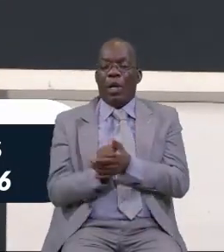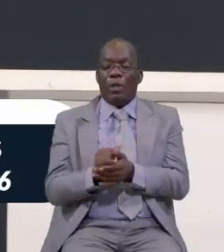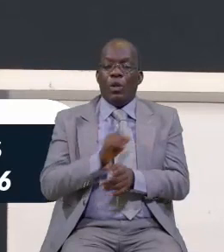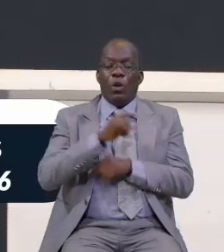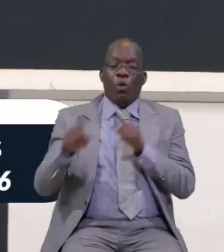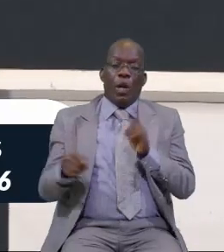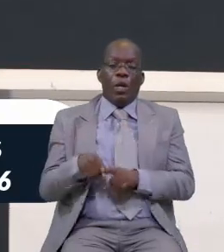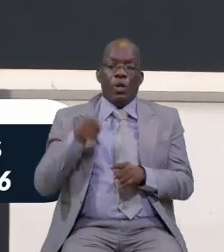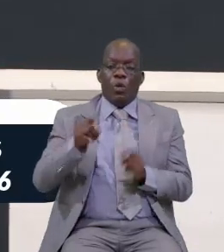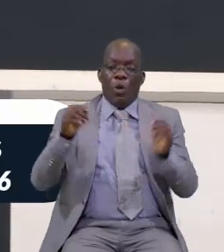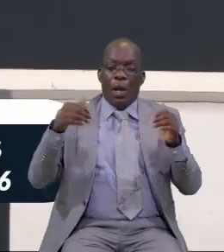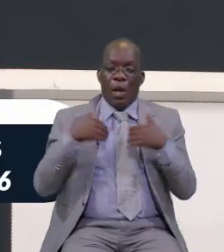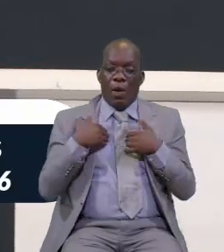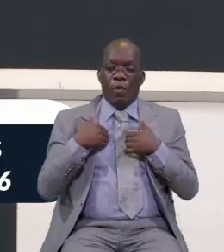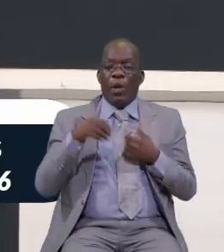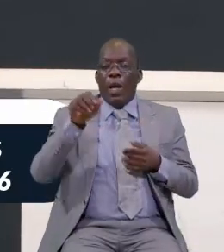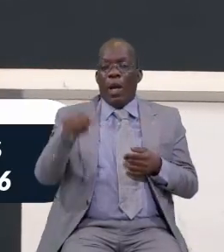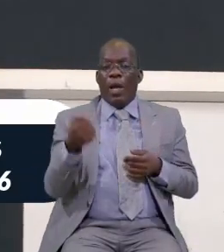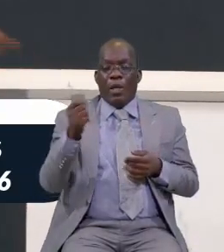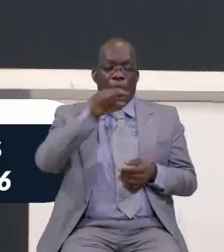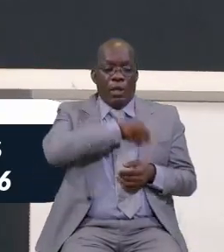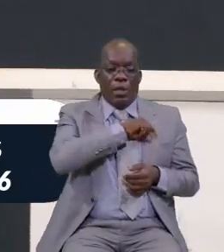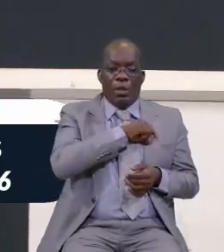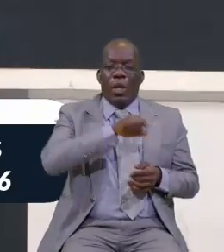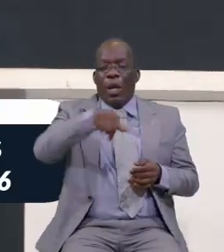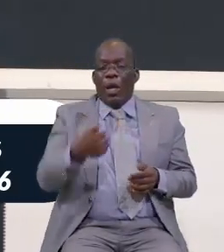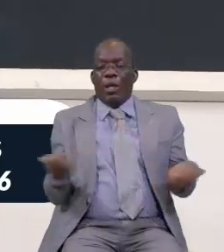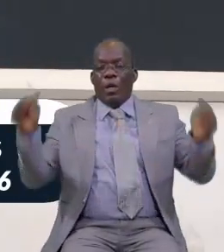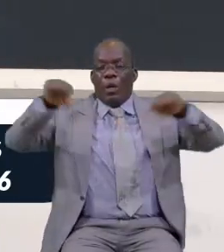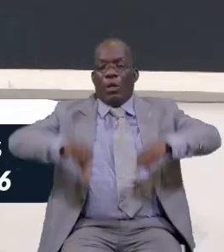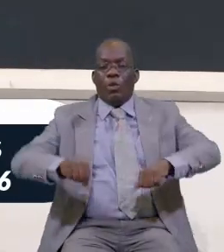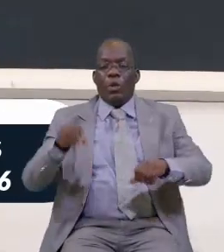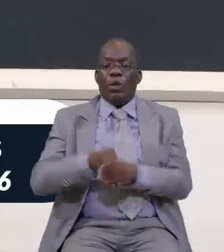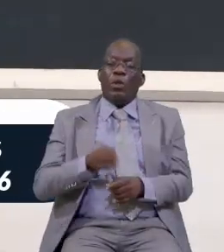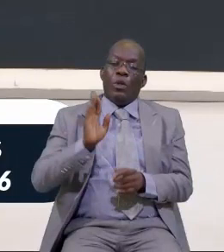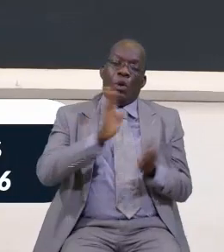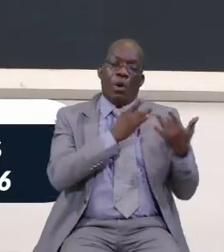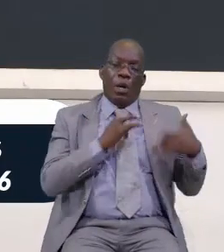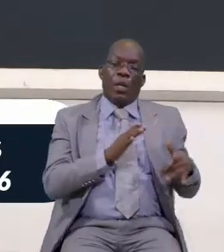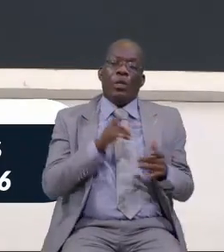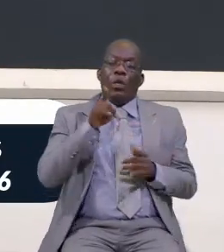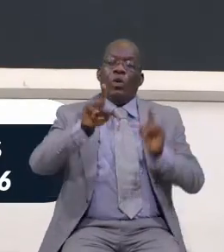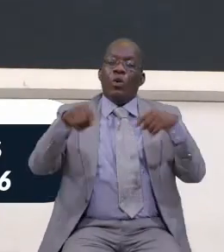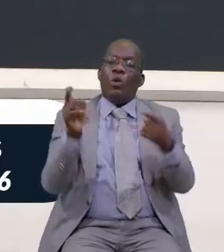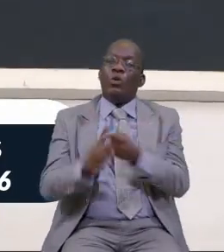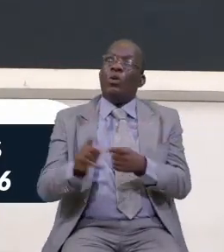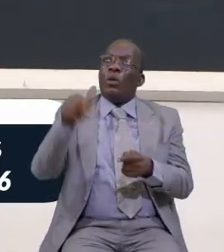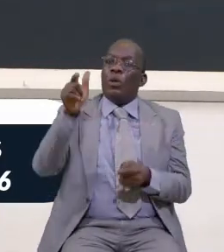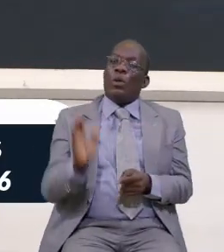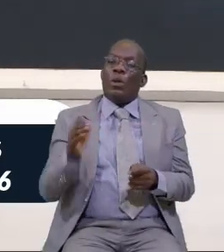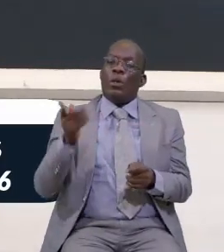that when there's any guilt, any condemnation in your heart, you go to God the Father and you